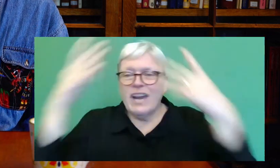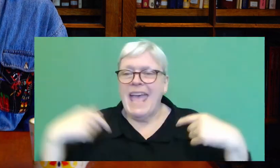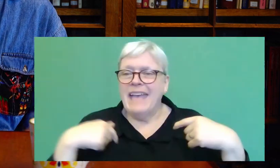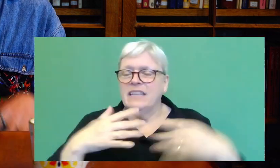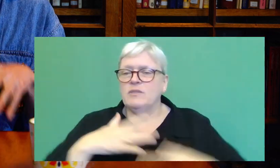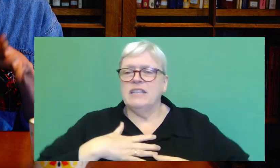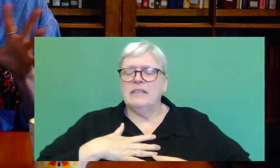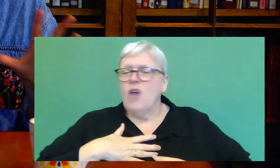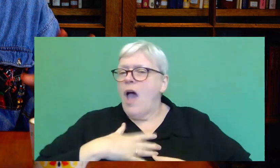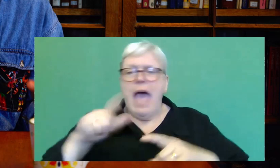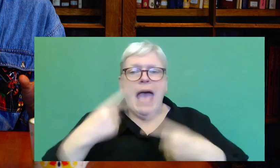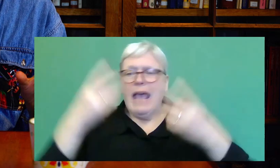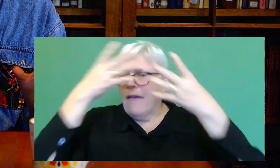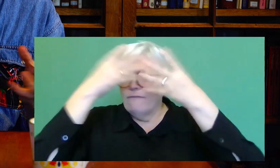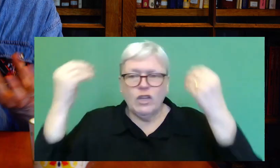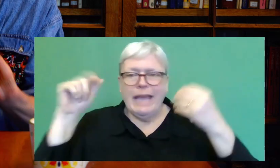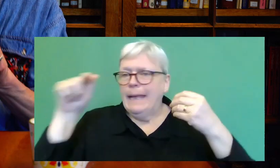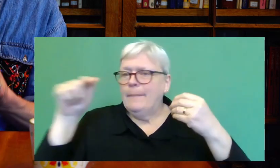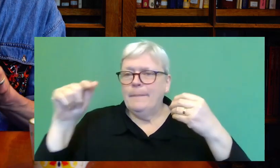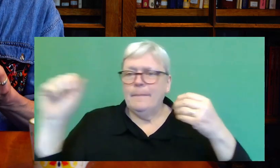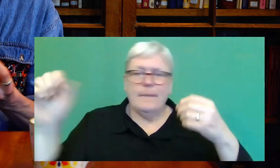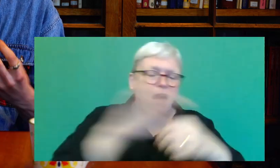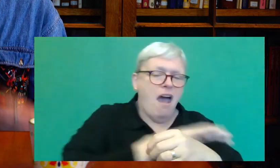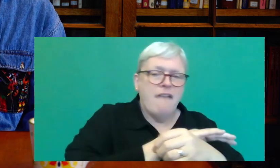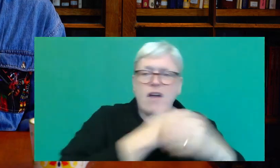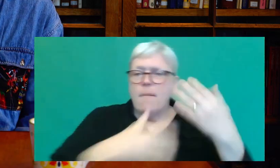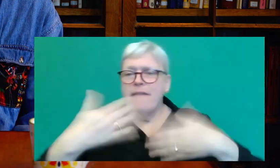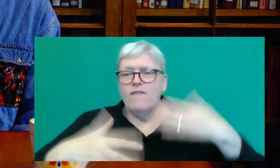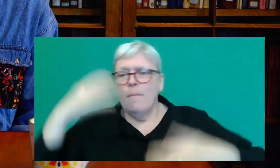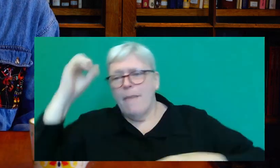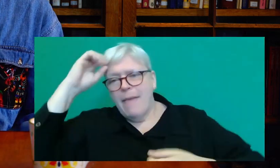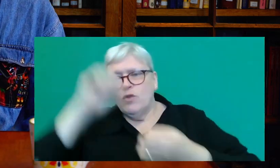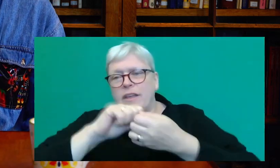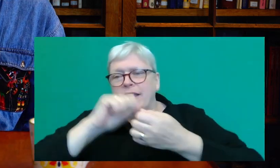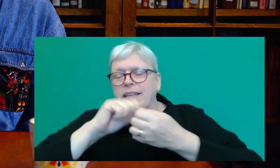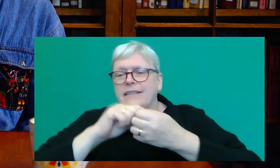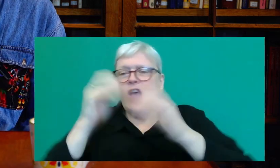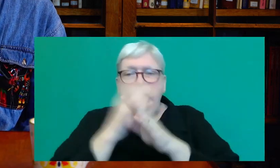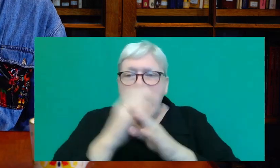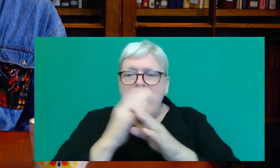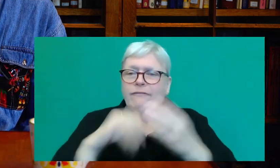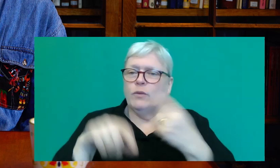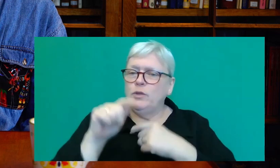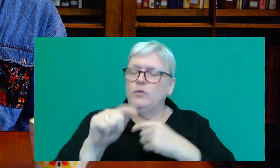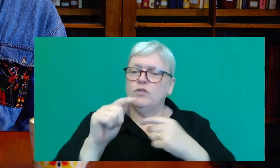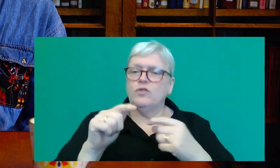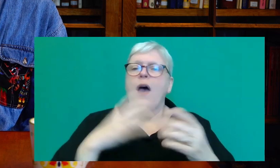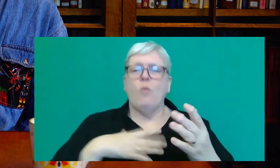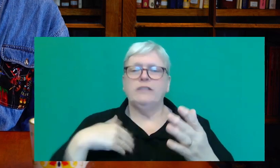your brain being able to cover over painful memories or lock them up or hide them away from you, and I didn't want that to